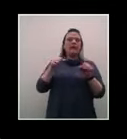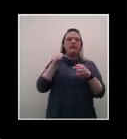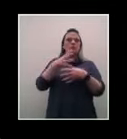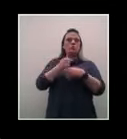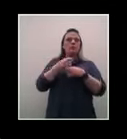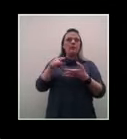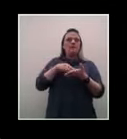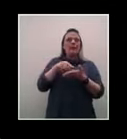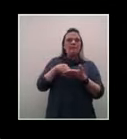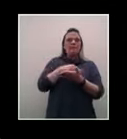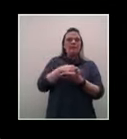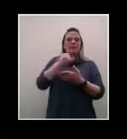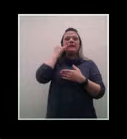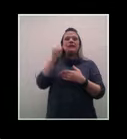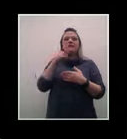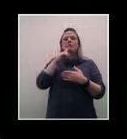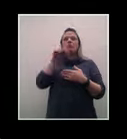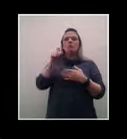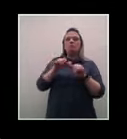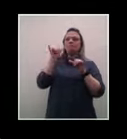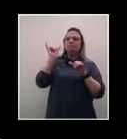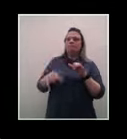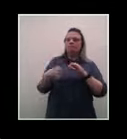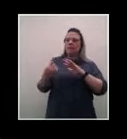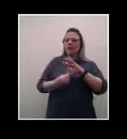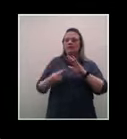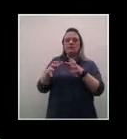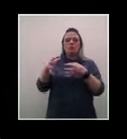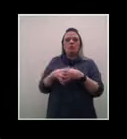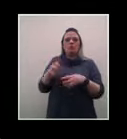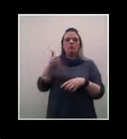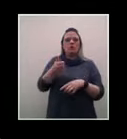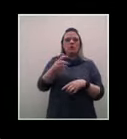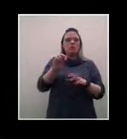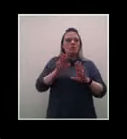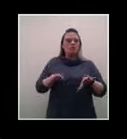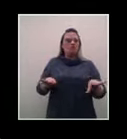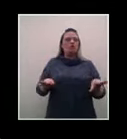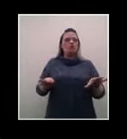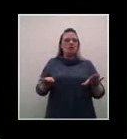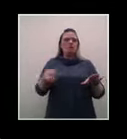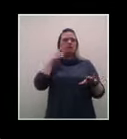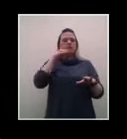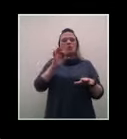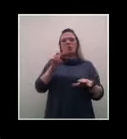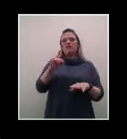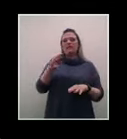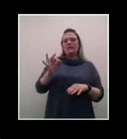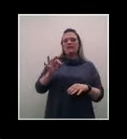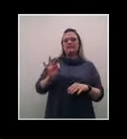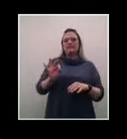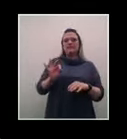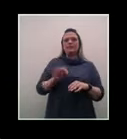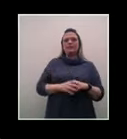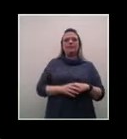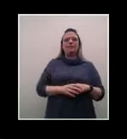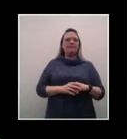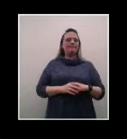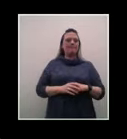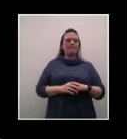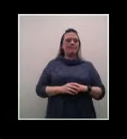payment if you are in isolation or quarantine, either yourself or your child, for COVID-19. So